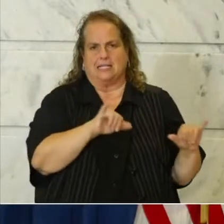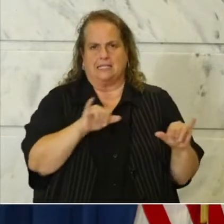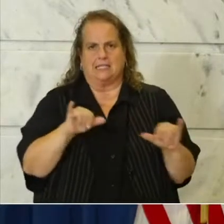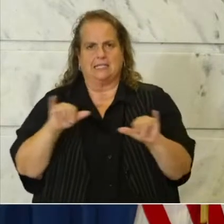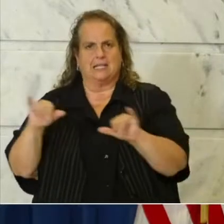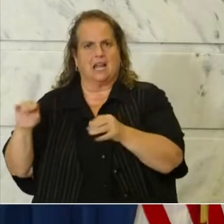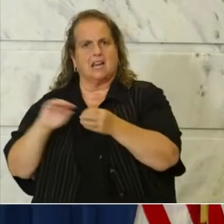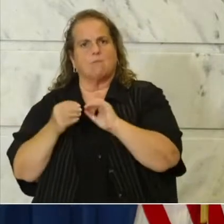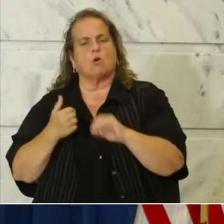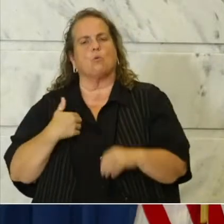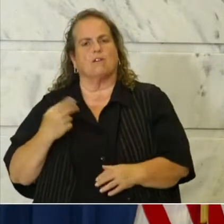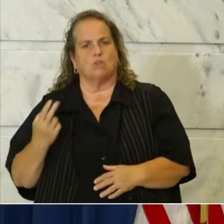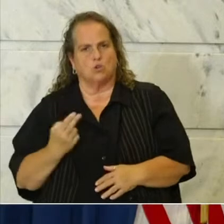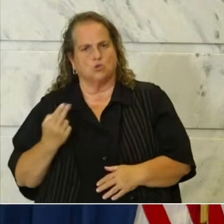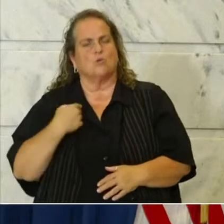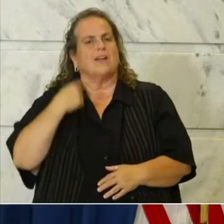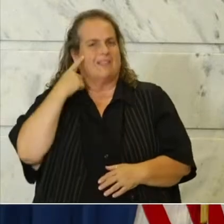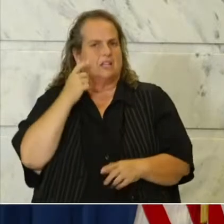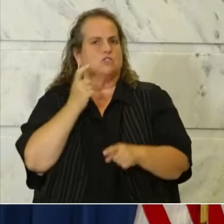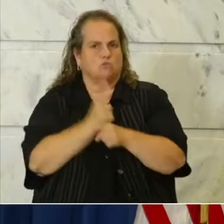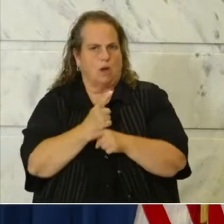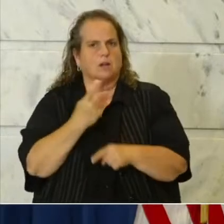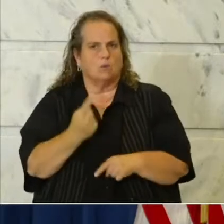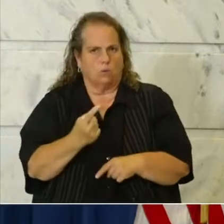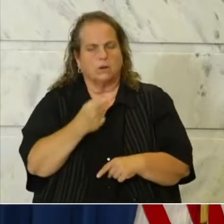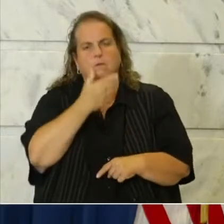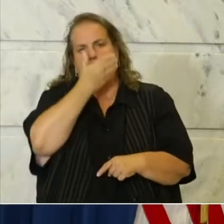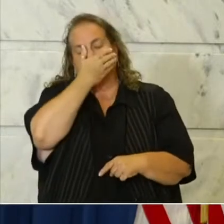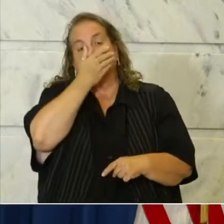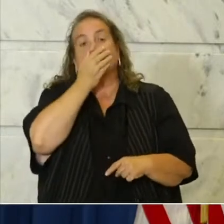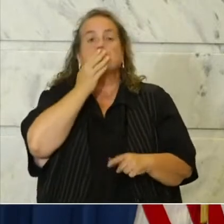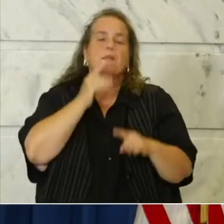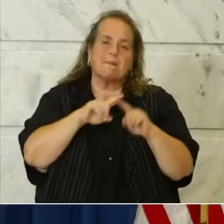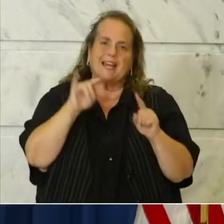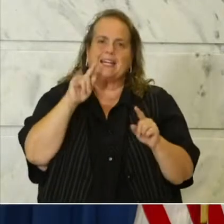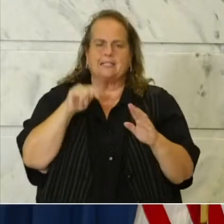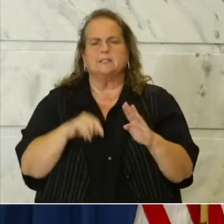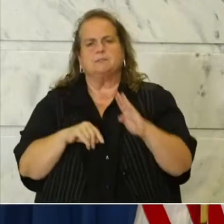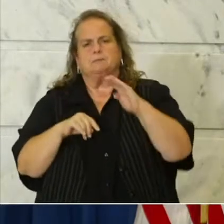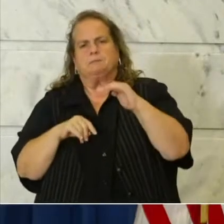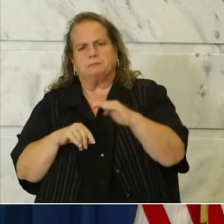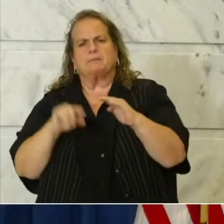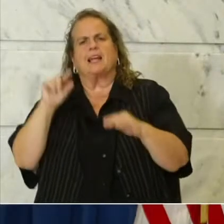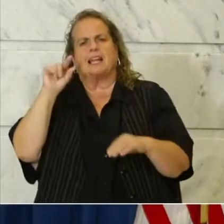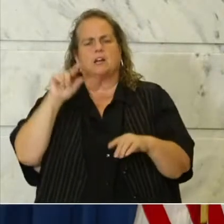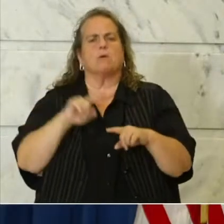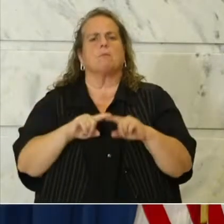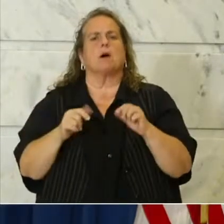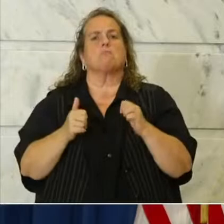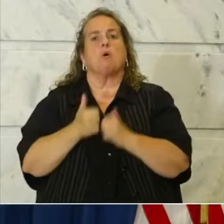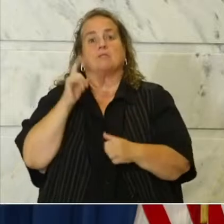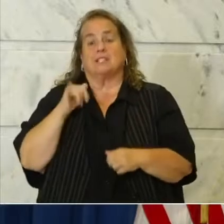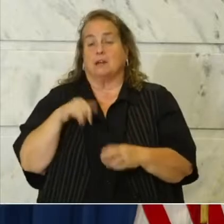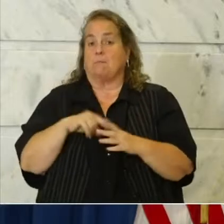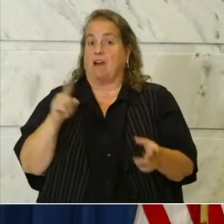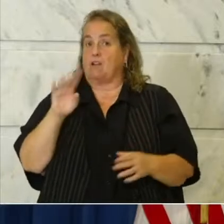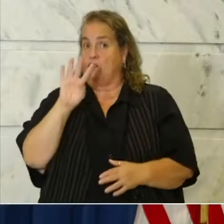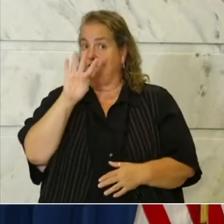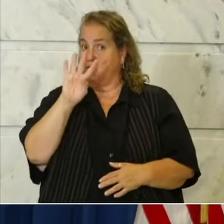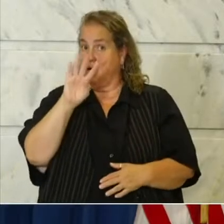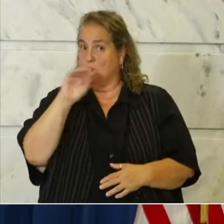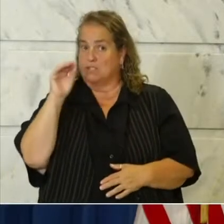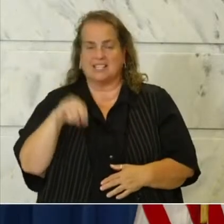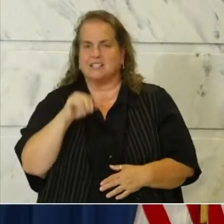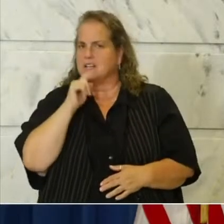We believe that it's the right one. It goes up and down a little bit, but in the 4s is not a place we want to be when we were in